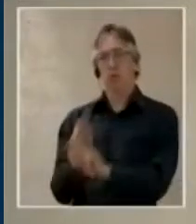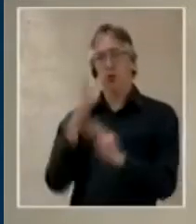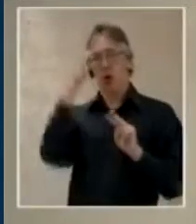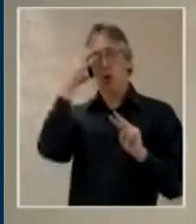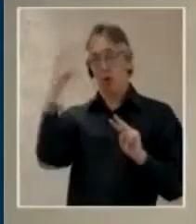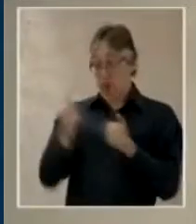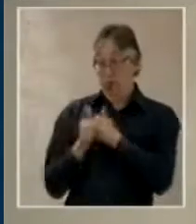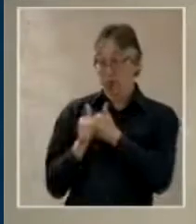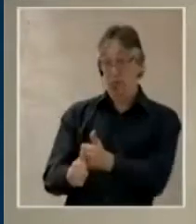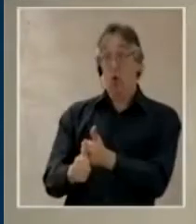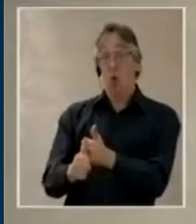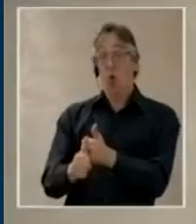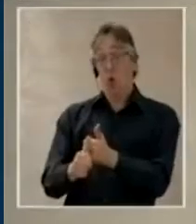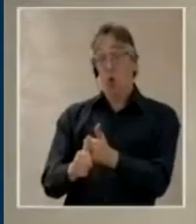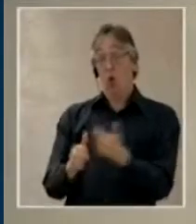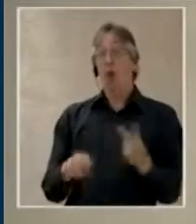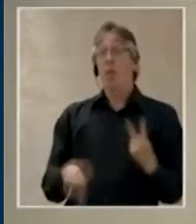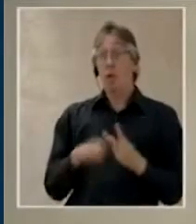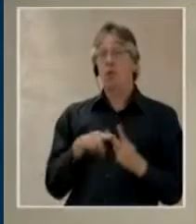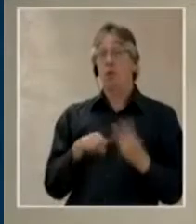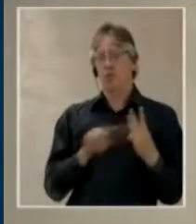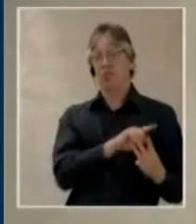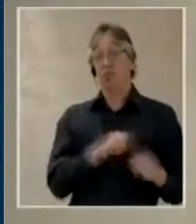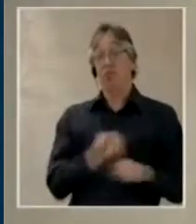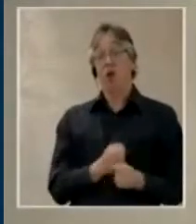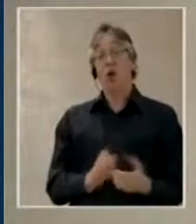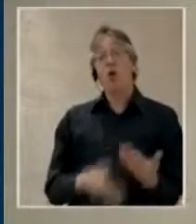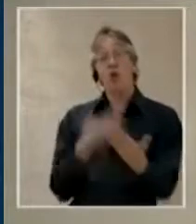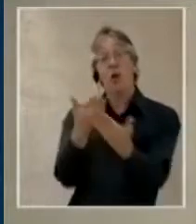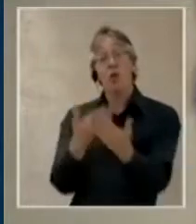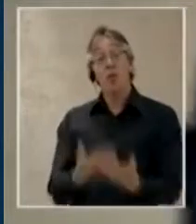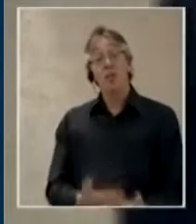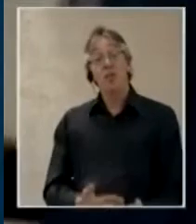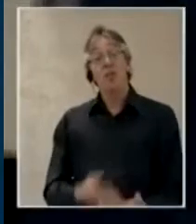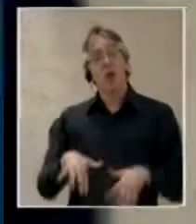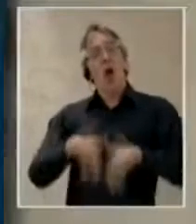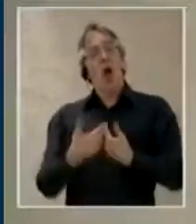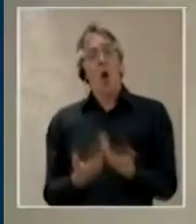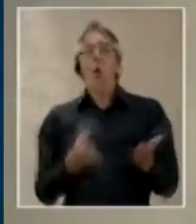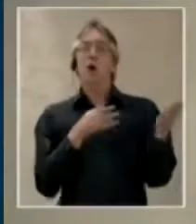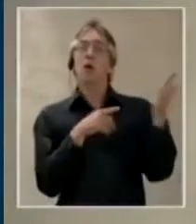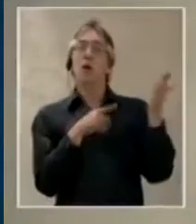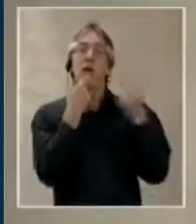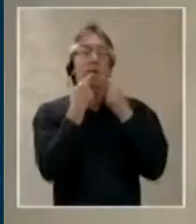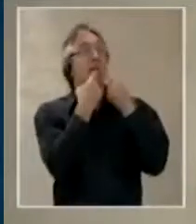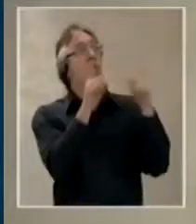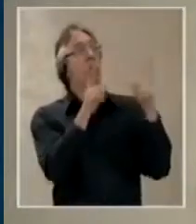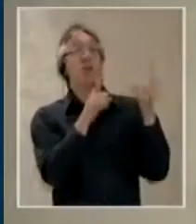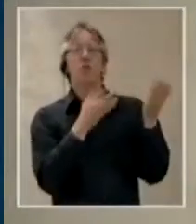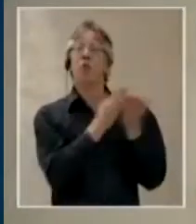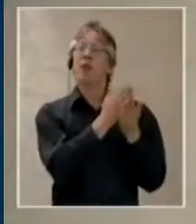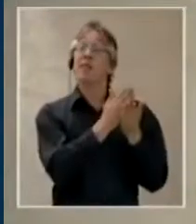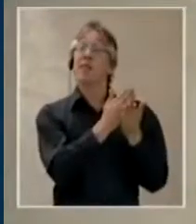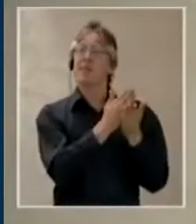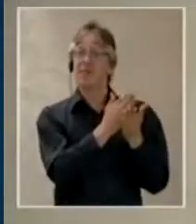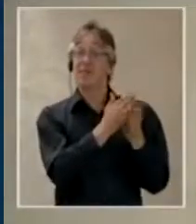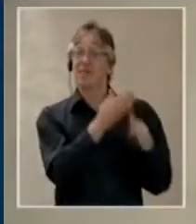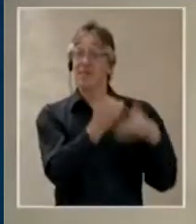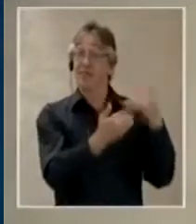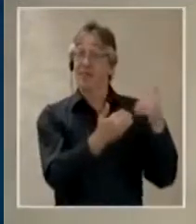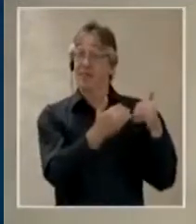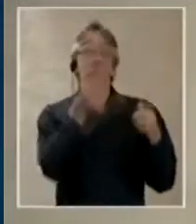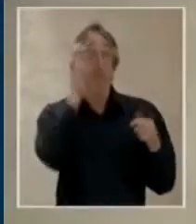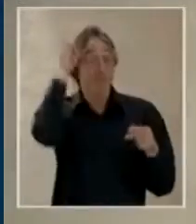for compliance, and make recommendations to achieve the objectives of the Declaration on the Rights of Indigenous Peoples. Second,